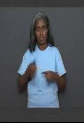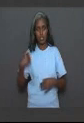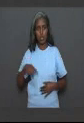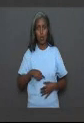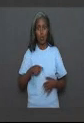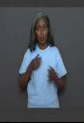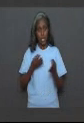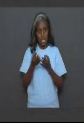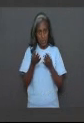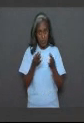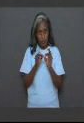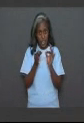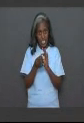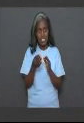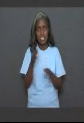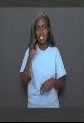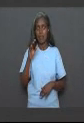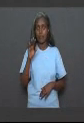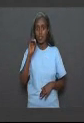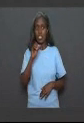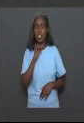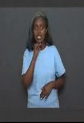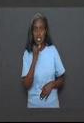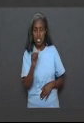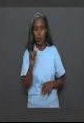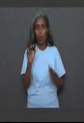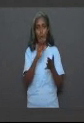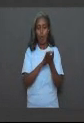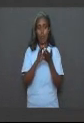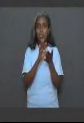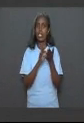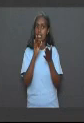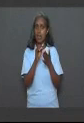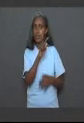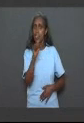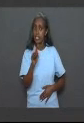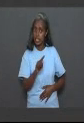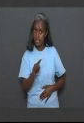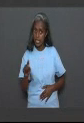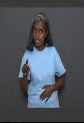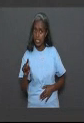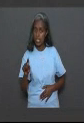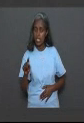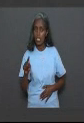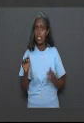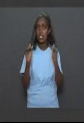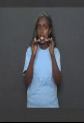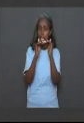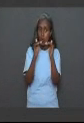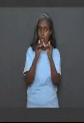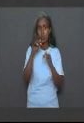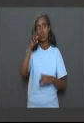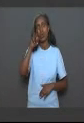We will define the non-zero complex number z is equal